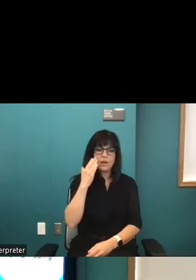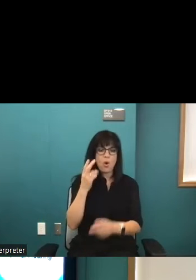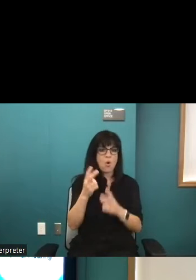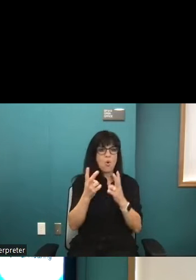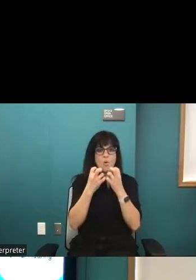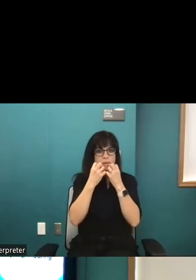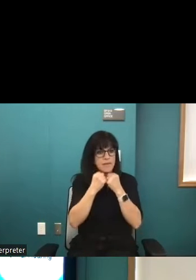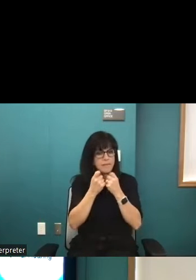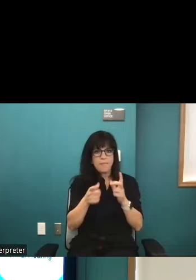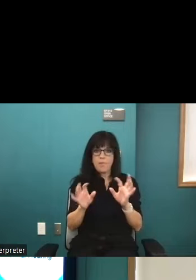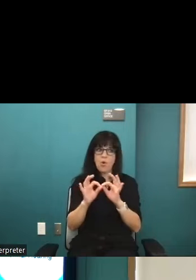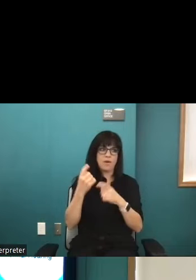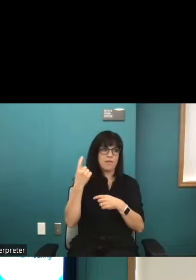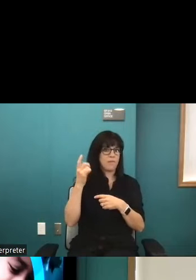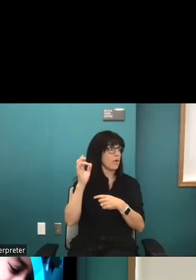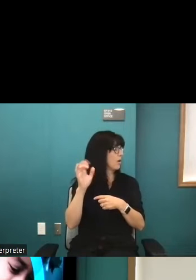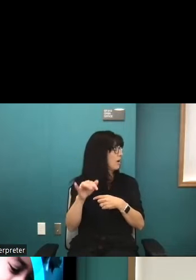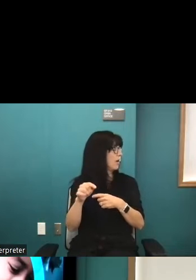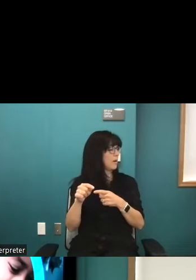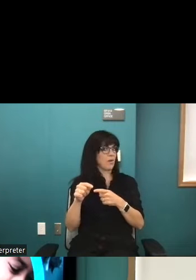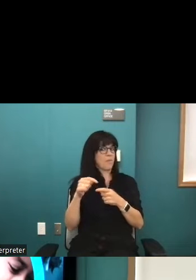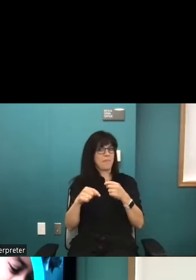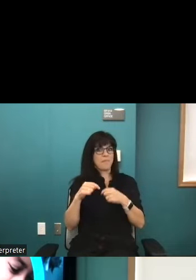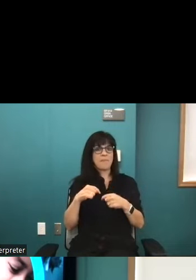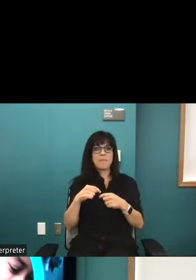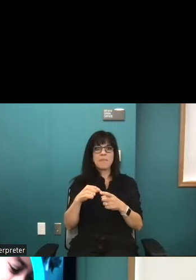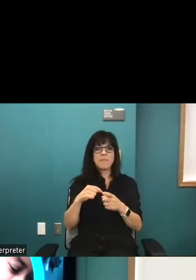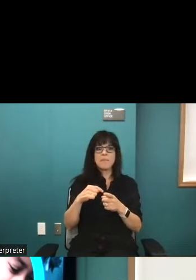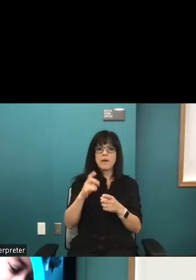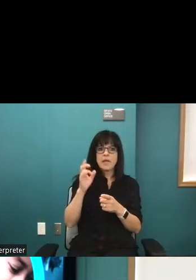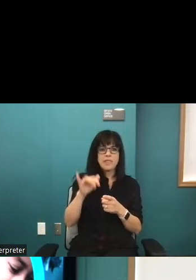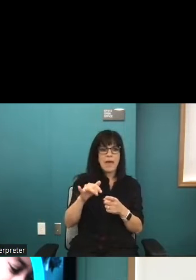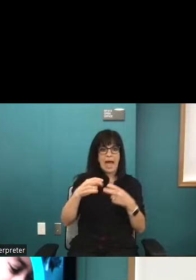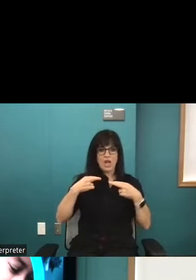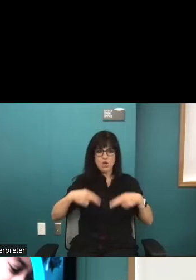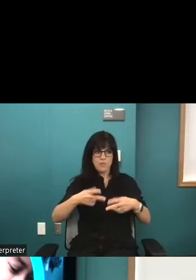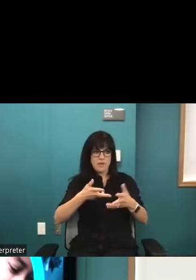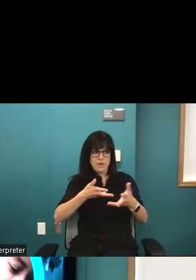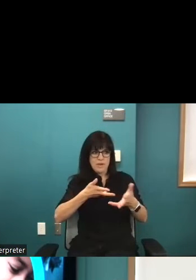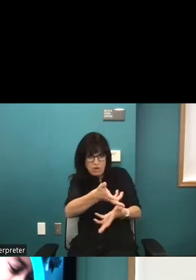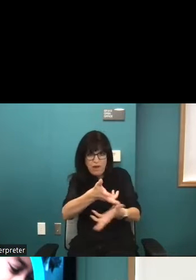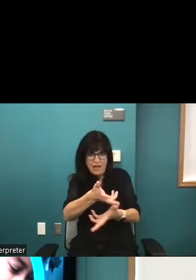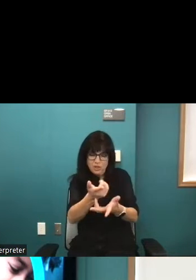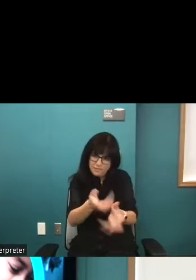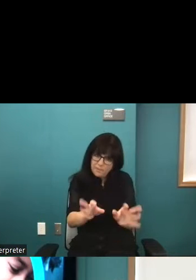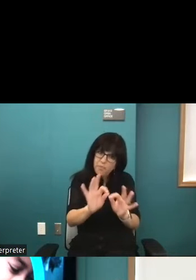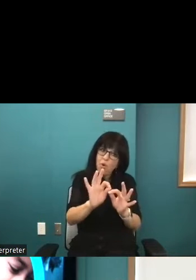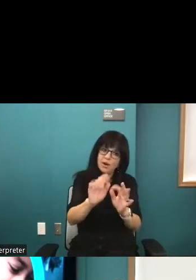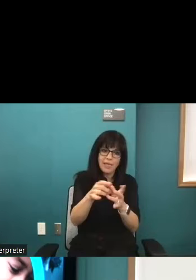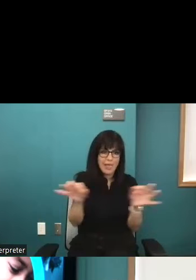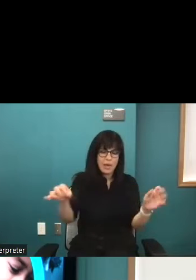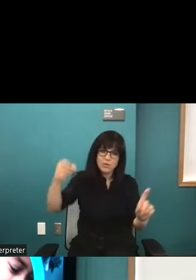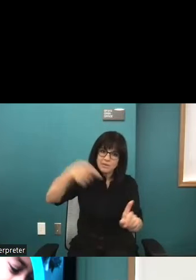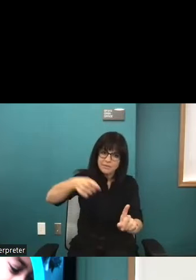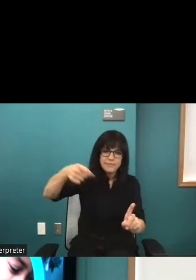it's okay. And we know how important it is for that, whoops, backwards. We know how important it is for that human interaction piece, that language